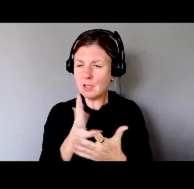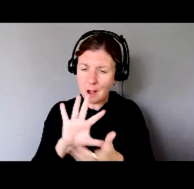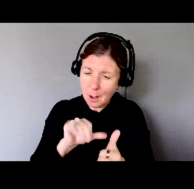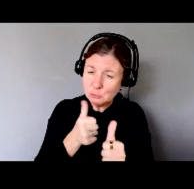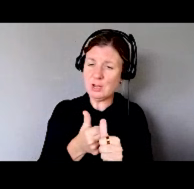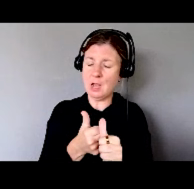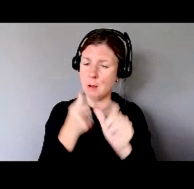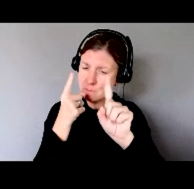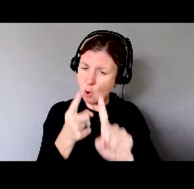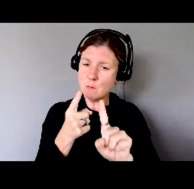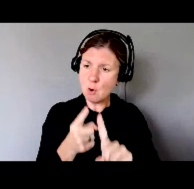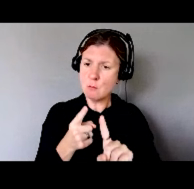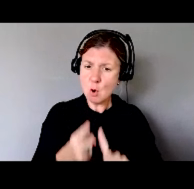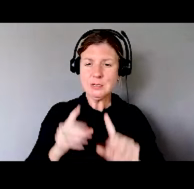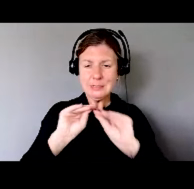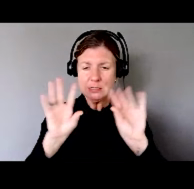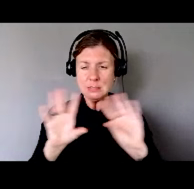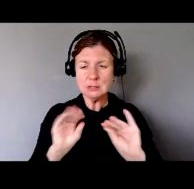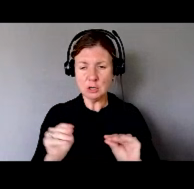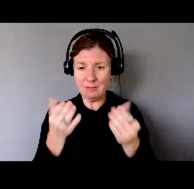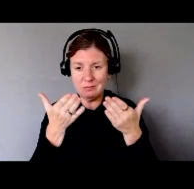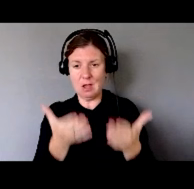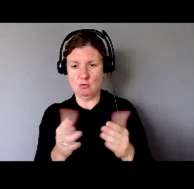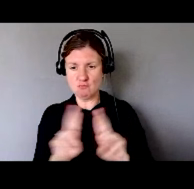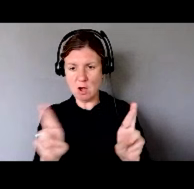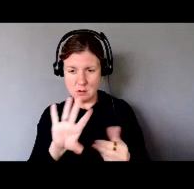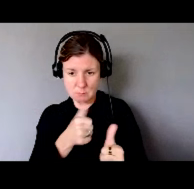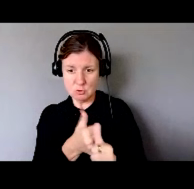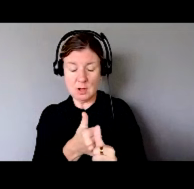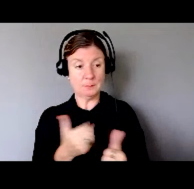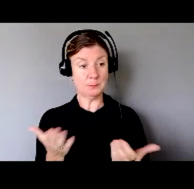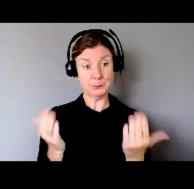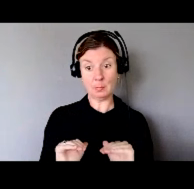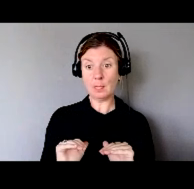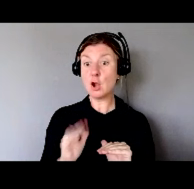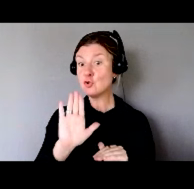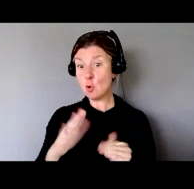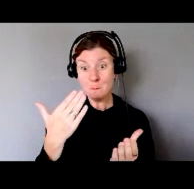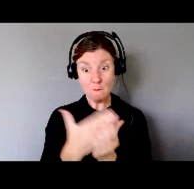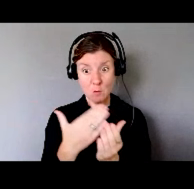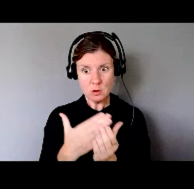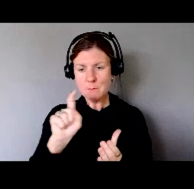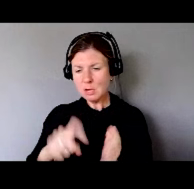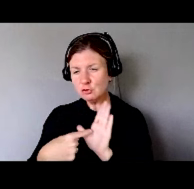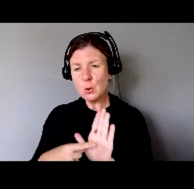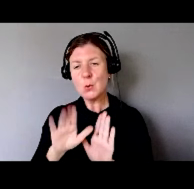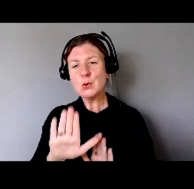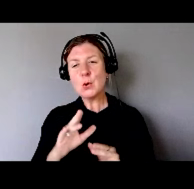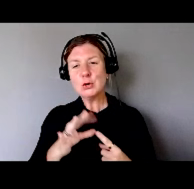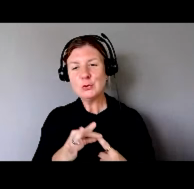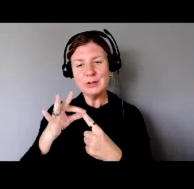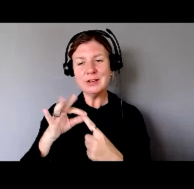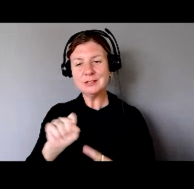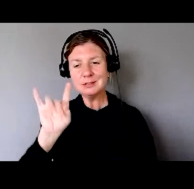Provide clear examples in your app portfolio that show your unique style, approach, and artistic skills